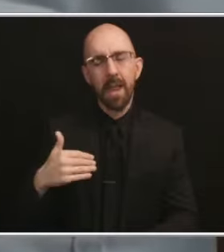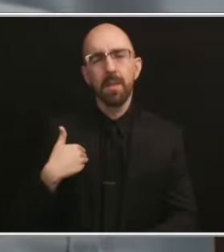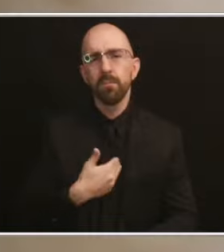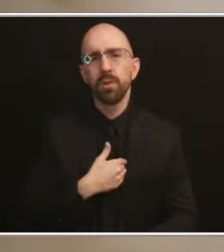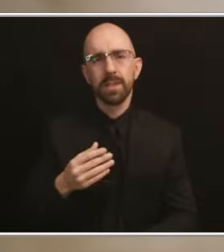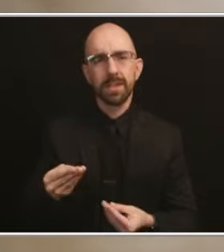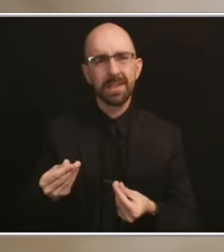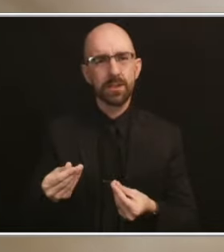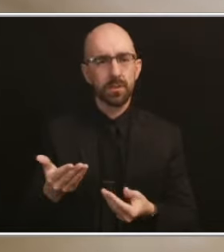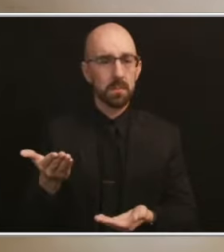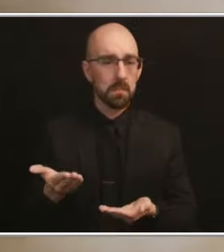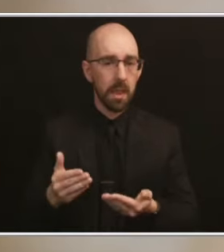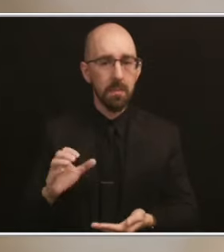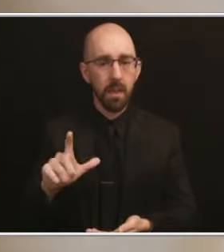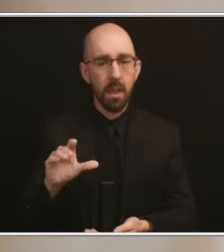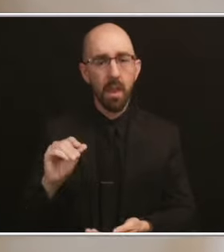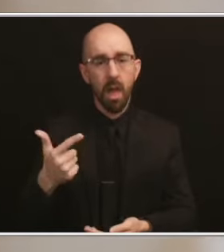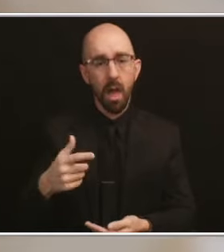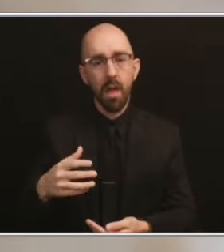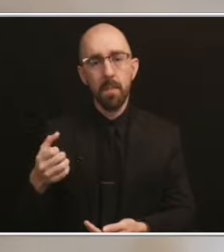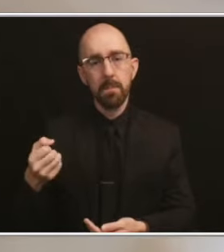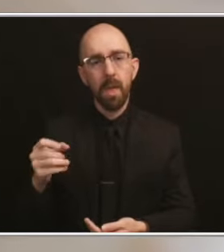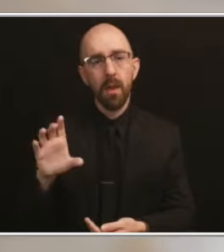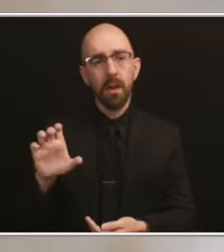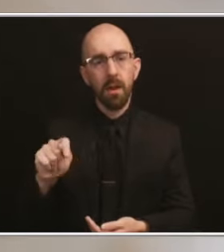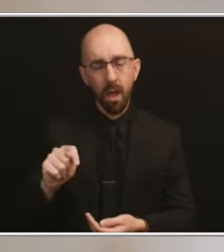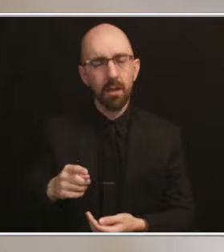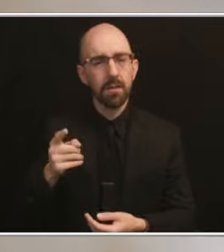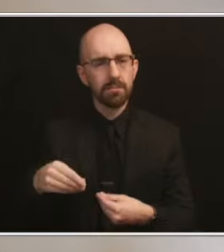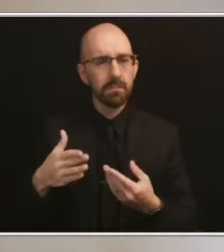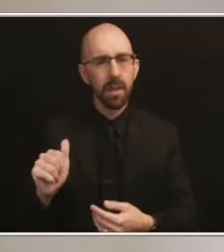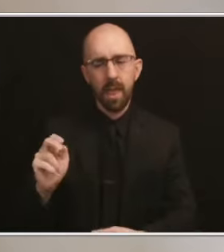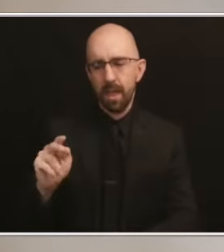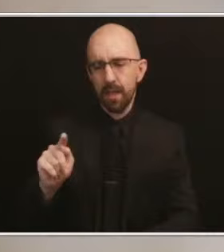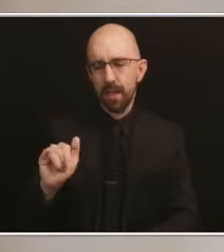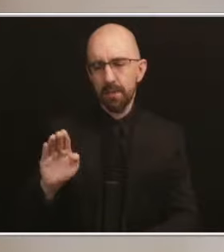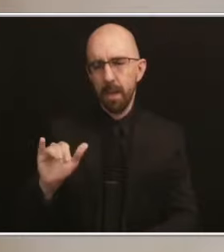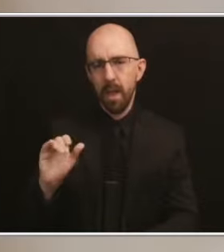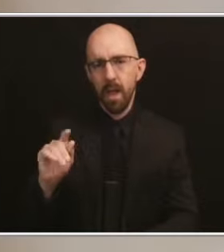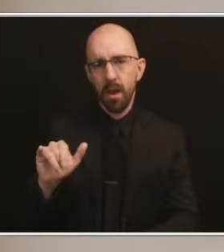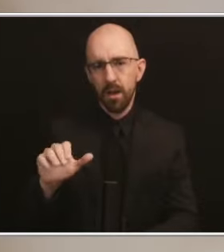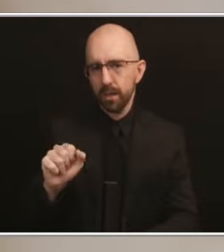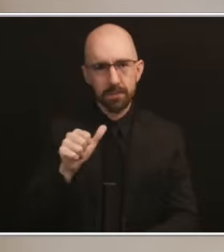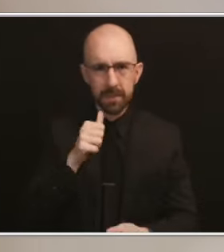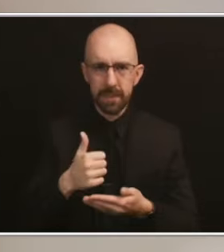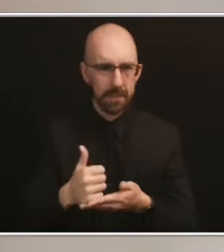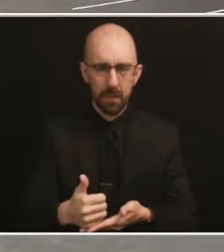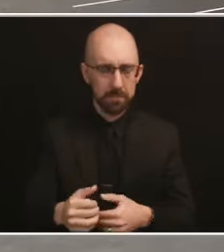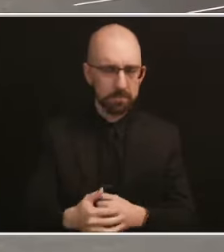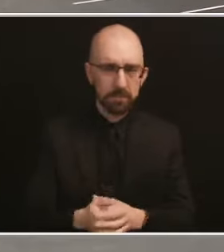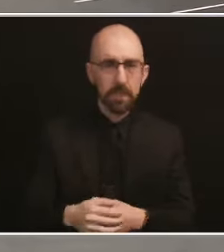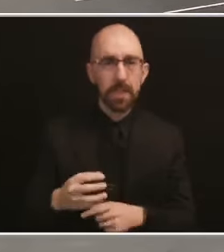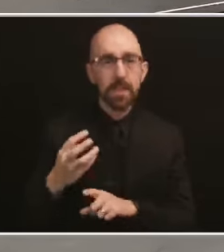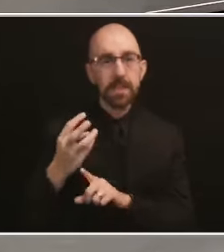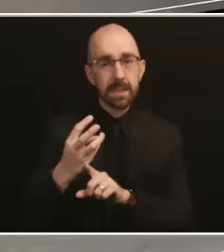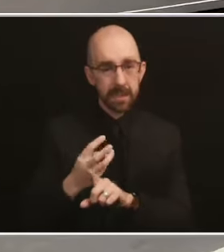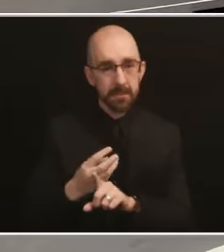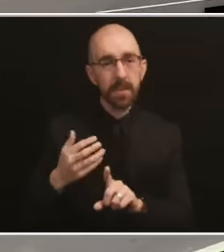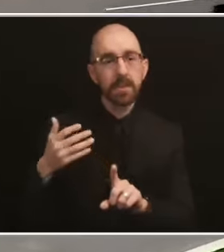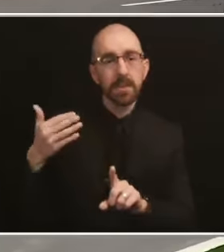perhaps a clogged milk duct. Quina was given antibiotics. That didn't work. 6 more months would pass.